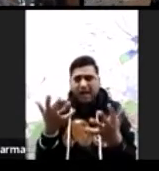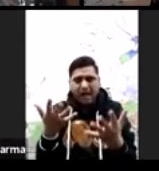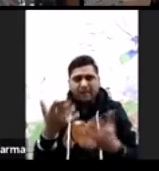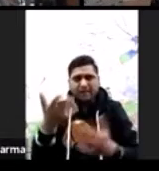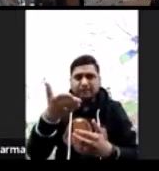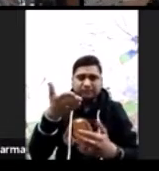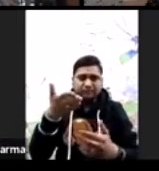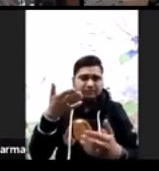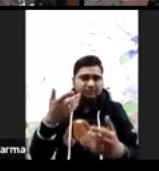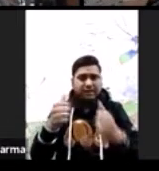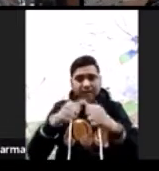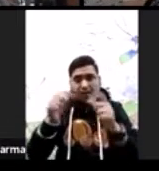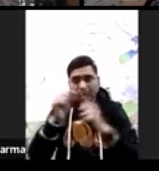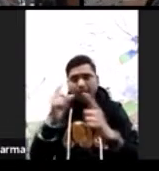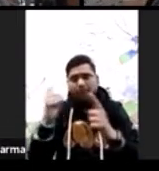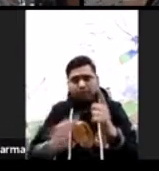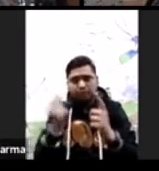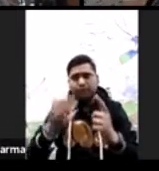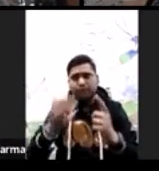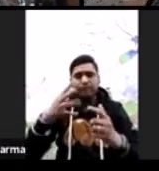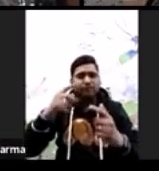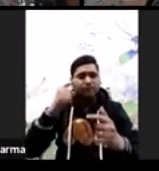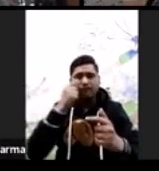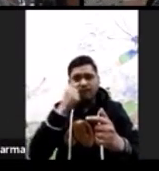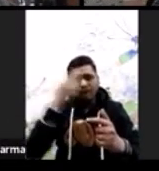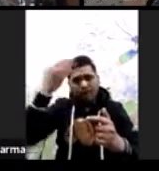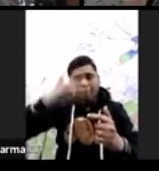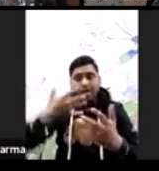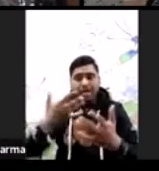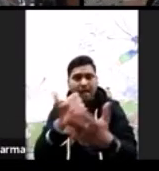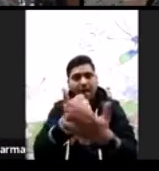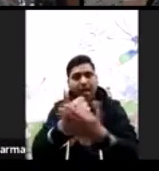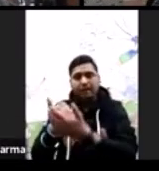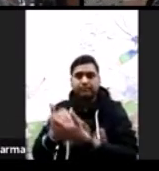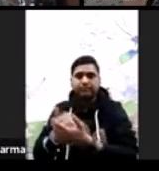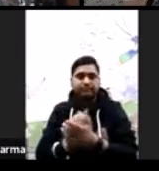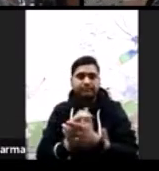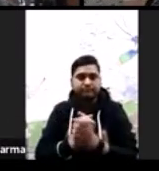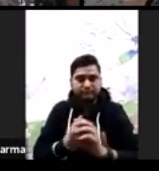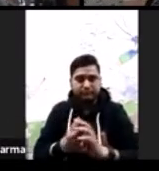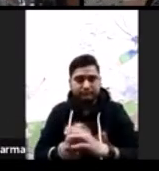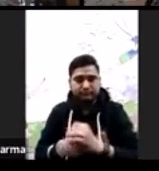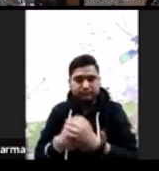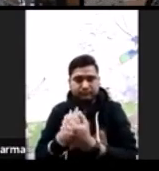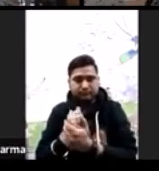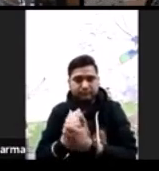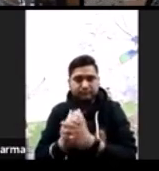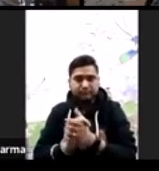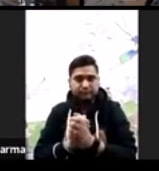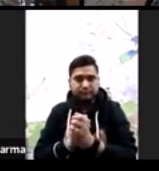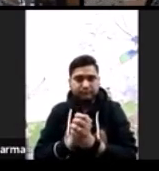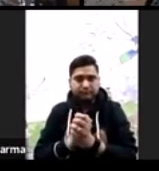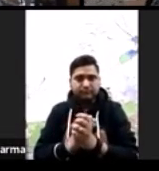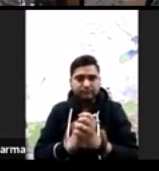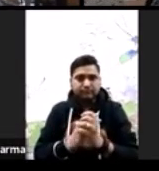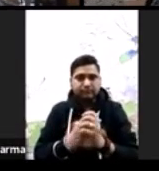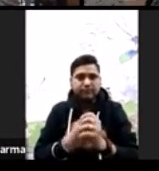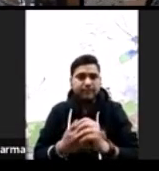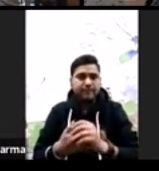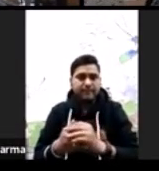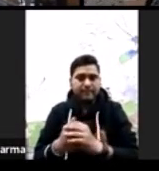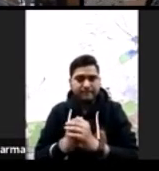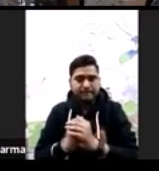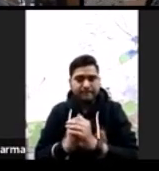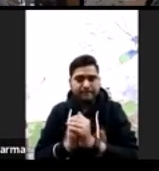pleasures of society, like any normal human being. Especially, we have been using technology